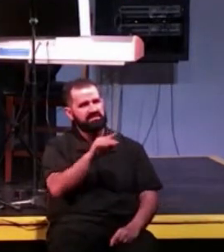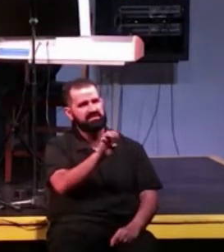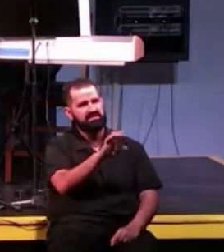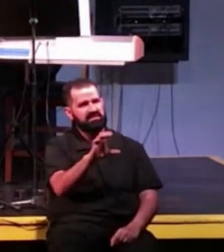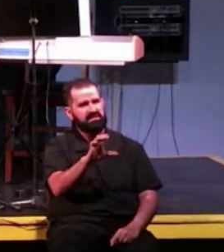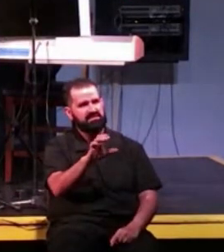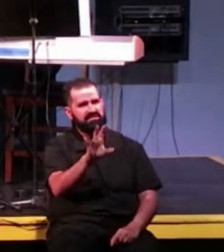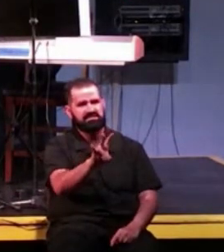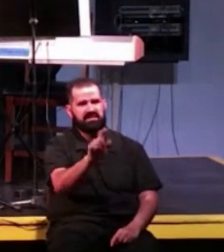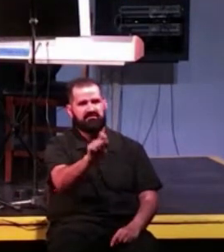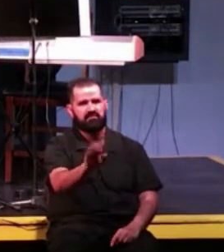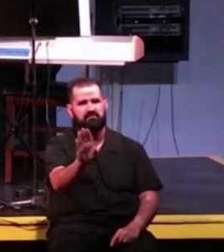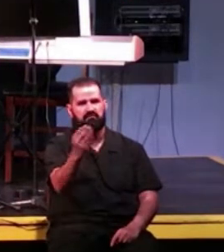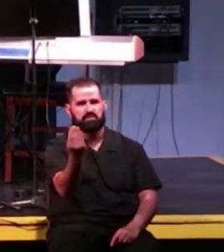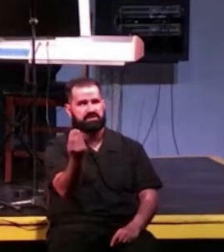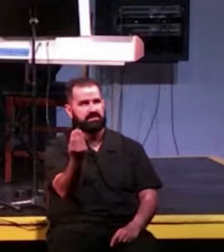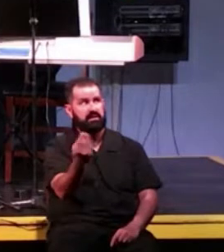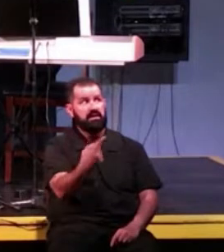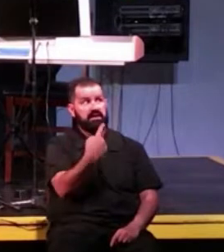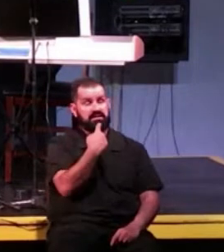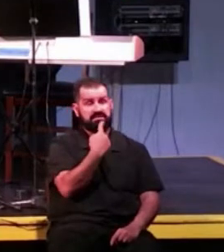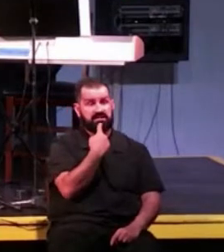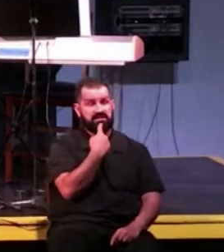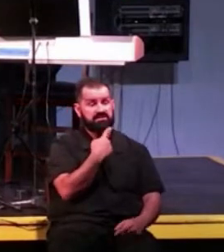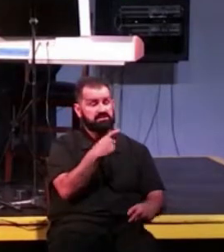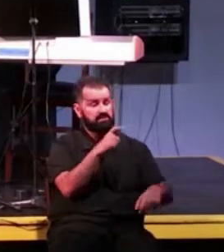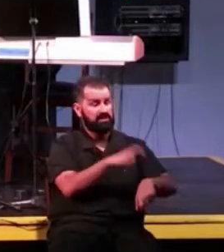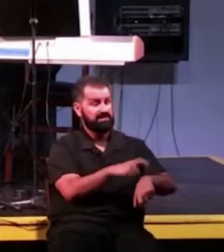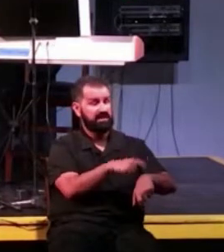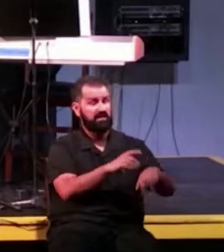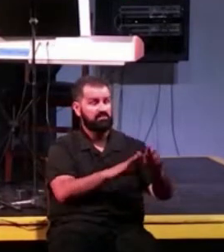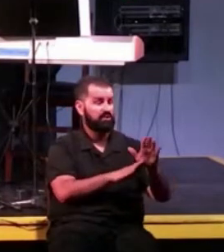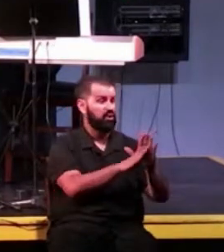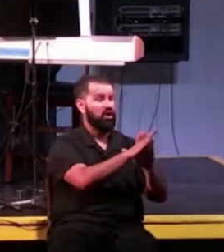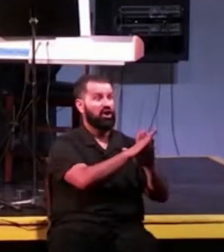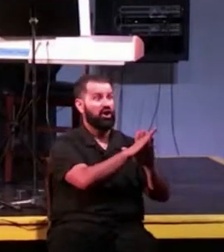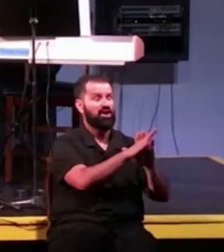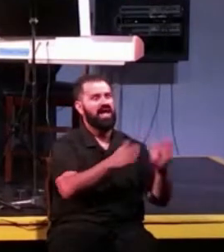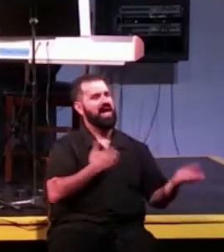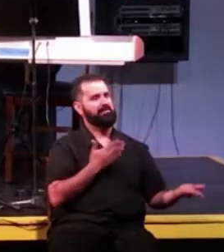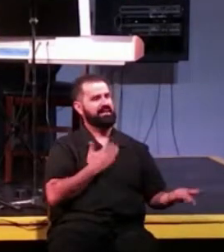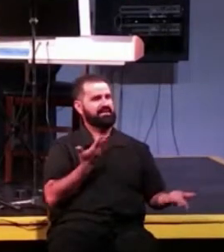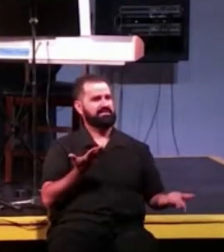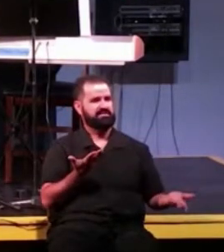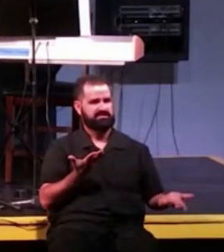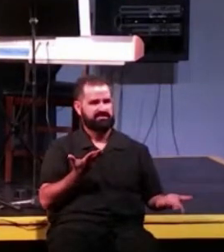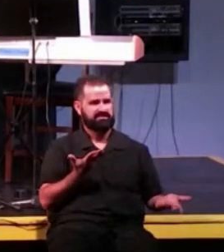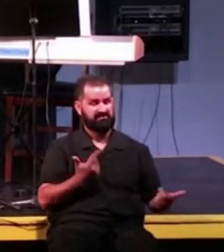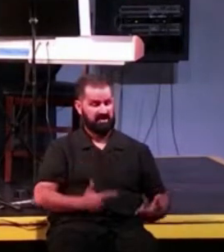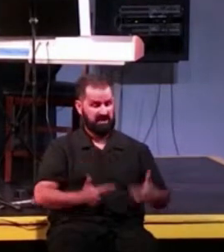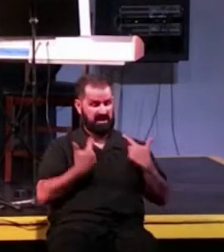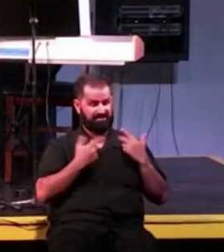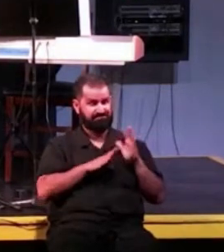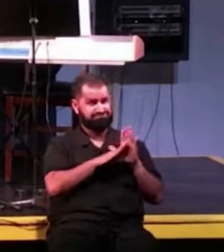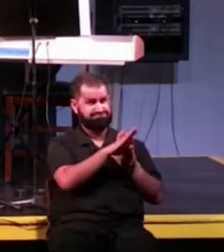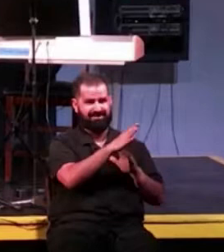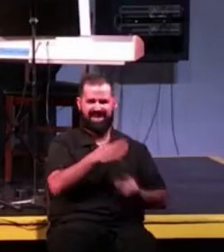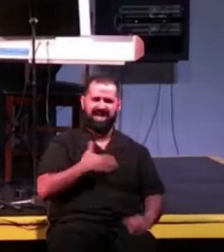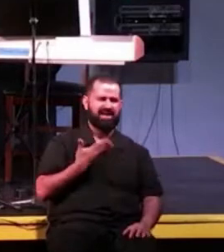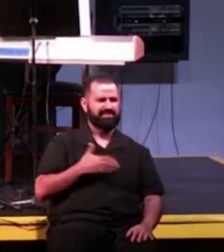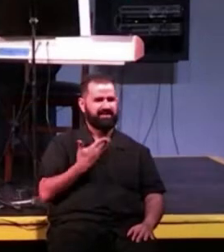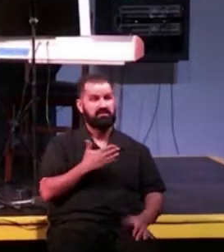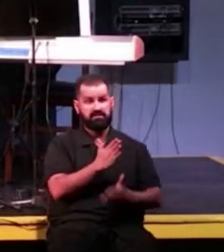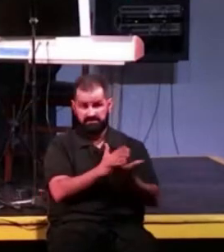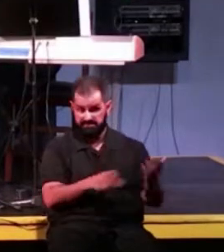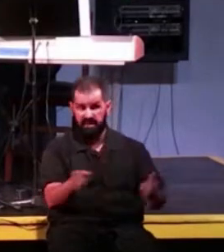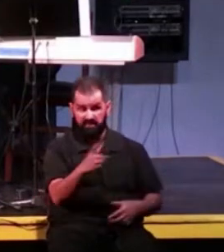a crazy verse for me. It says, when times are good, be what? Be happy. Be happy. Some